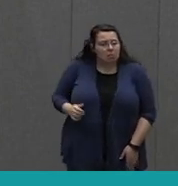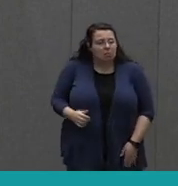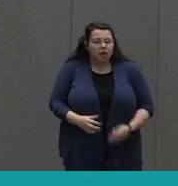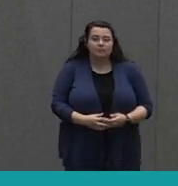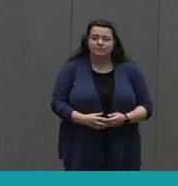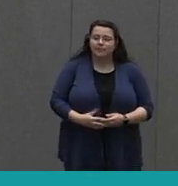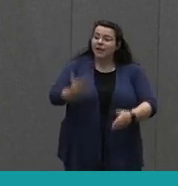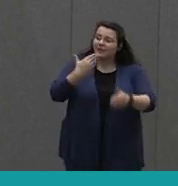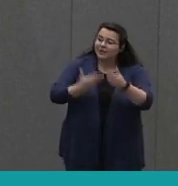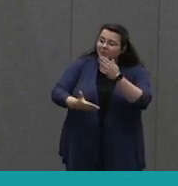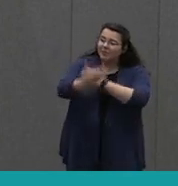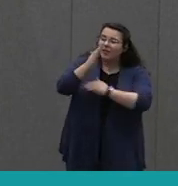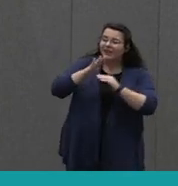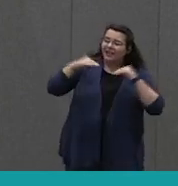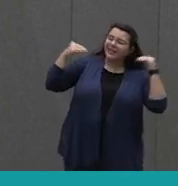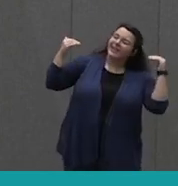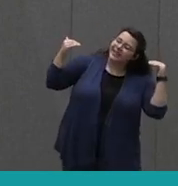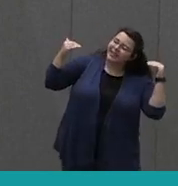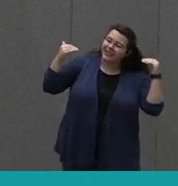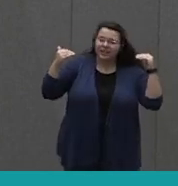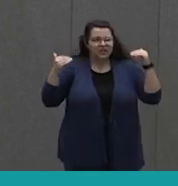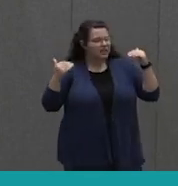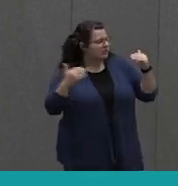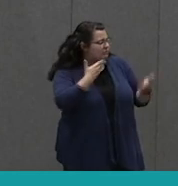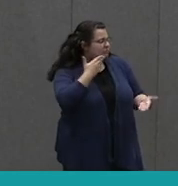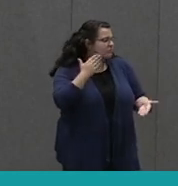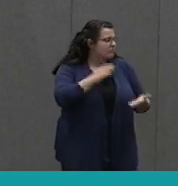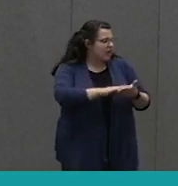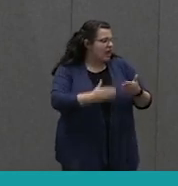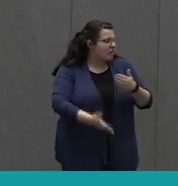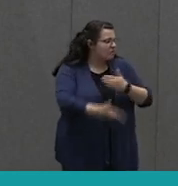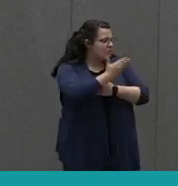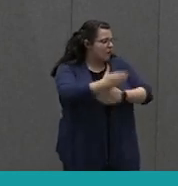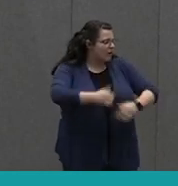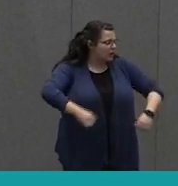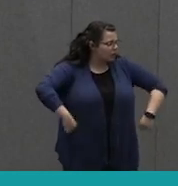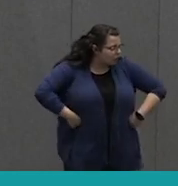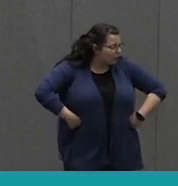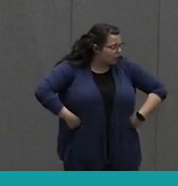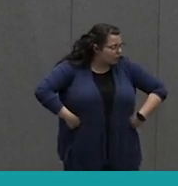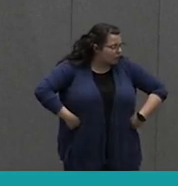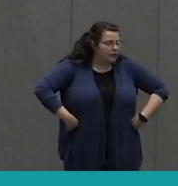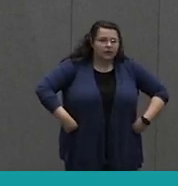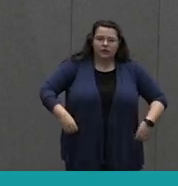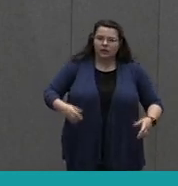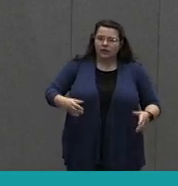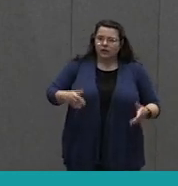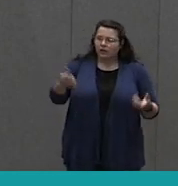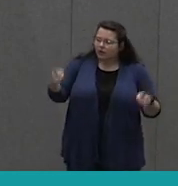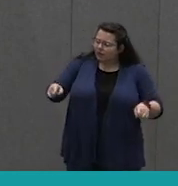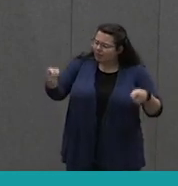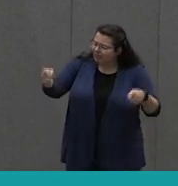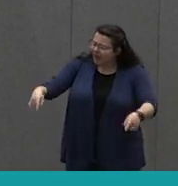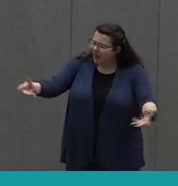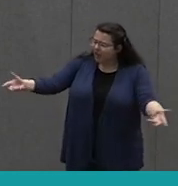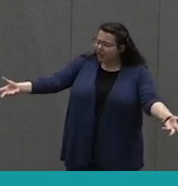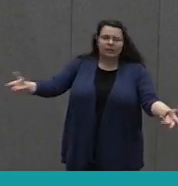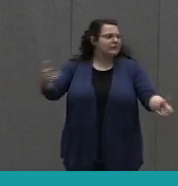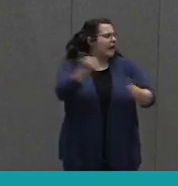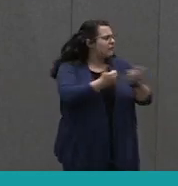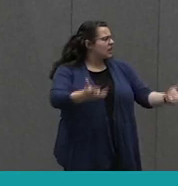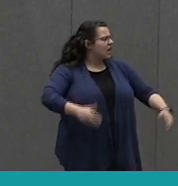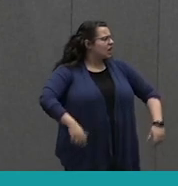Good morning, smiled Stripe. Bad morning, said Smudge. What's the matter? asked Stripe.